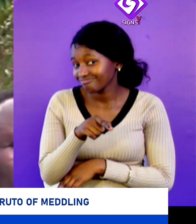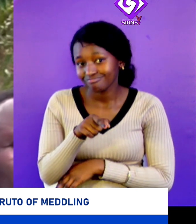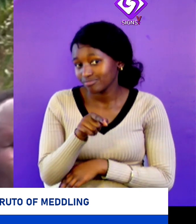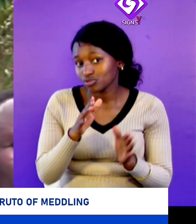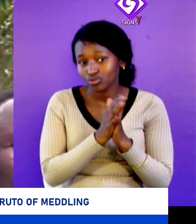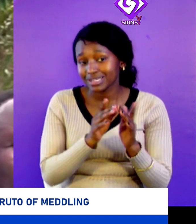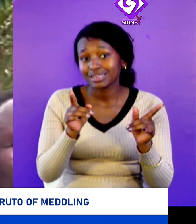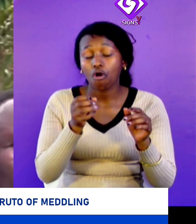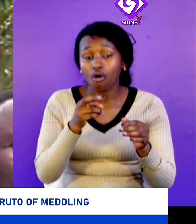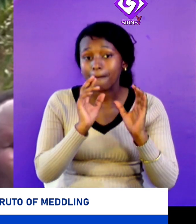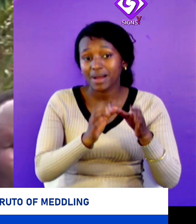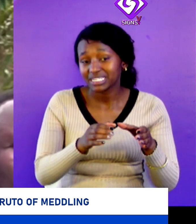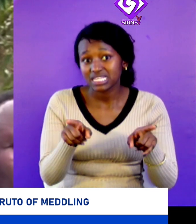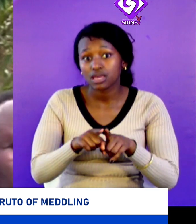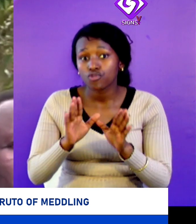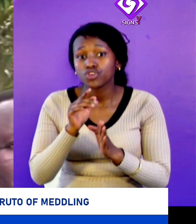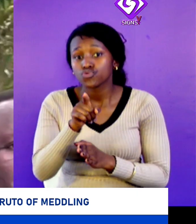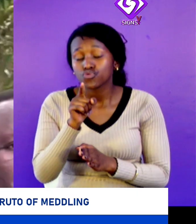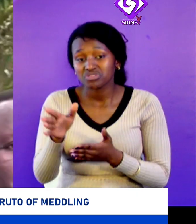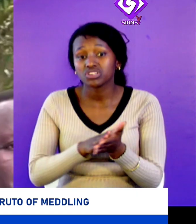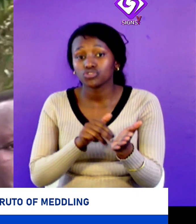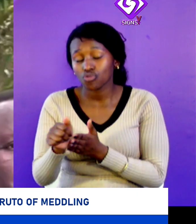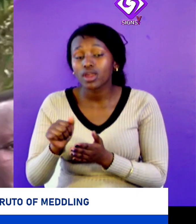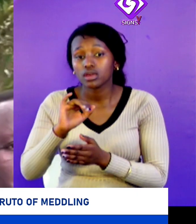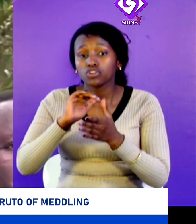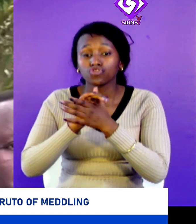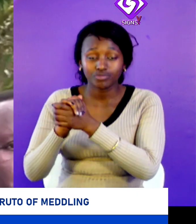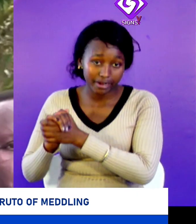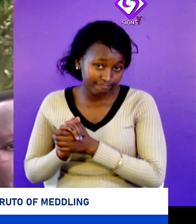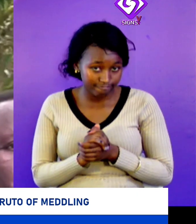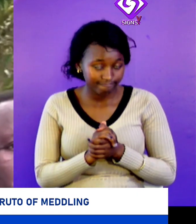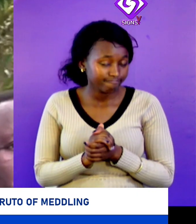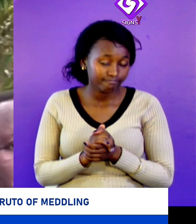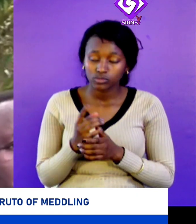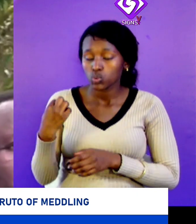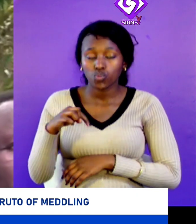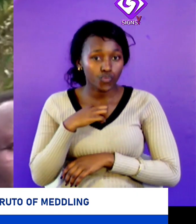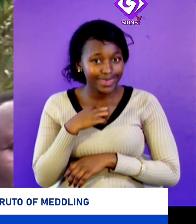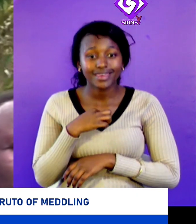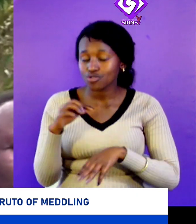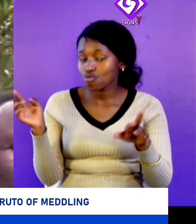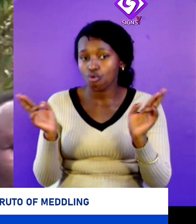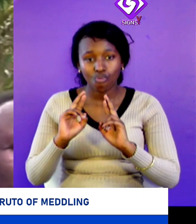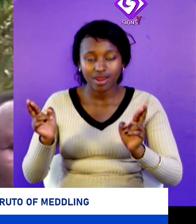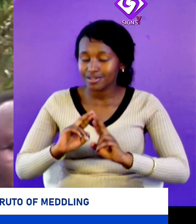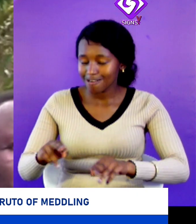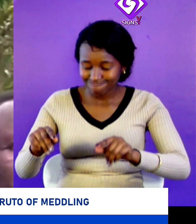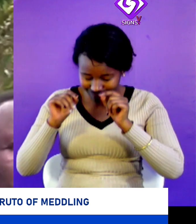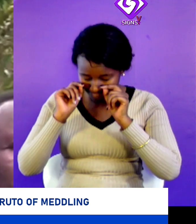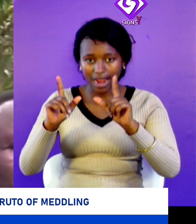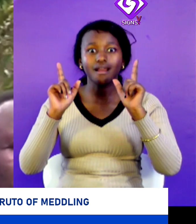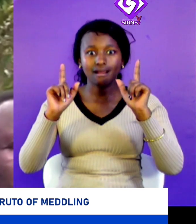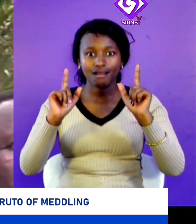Jubilee Party of Uhuru Kenyatta, we want to tell you that we have our eyes open. We will not allow